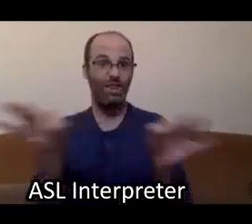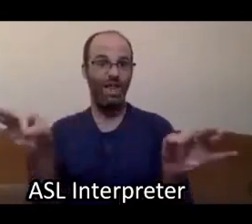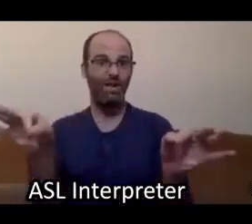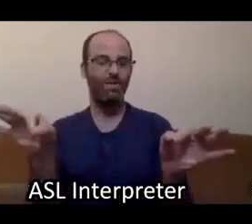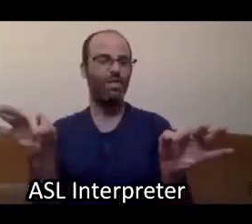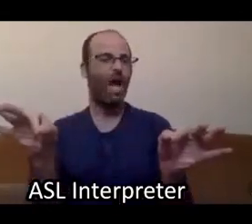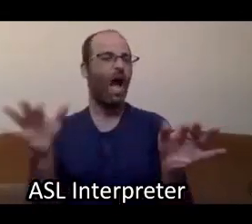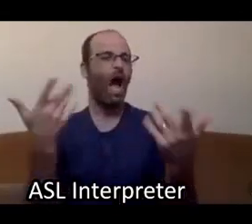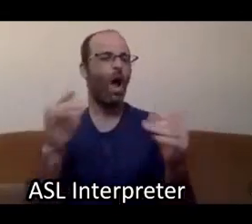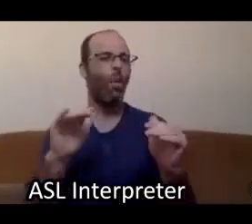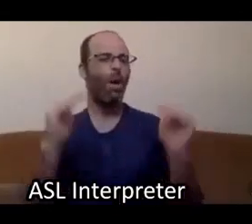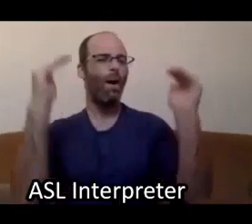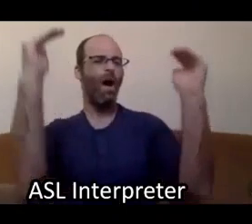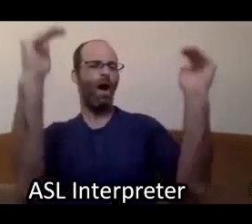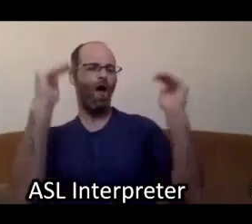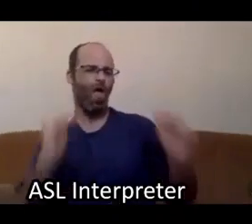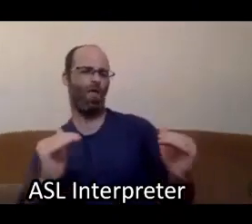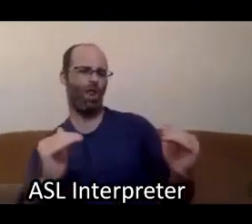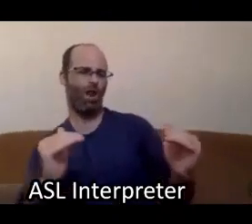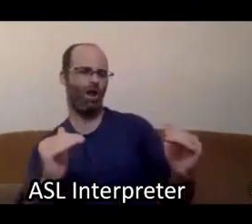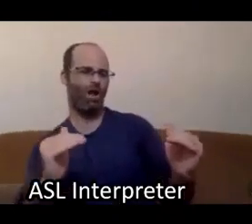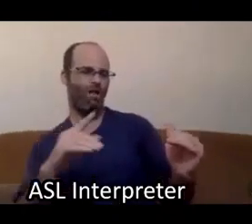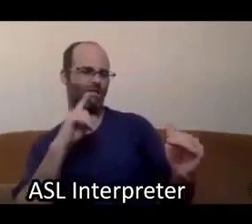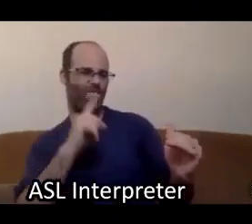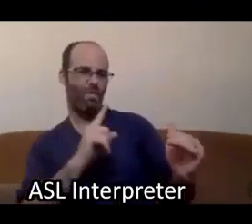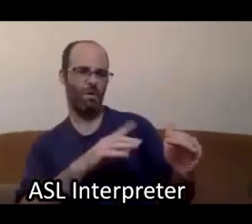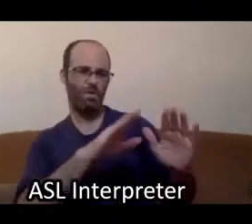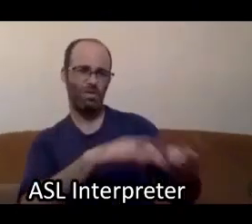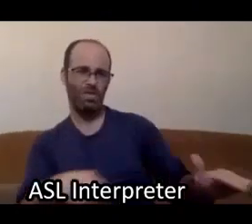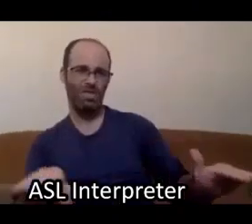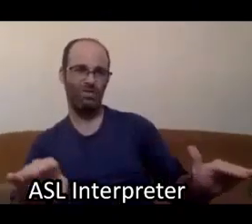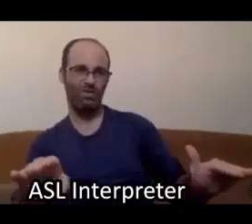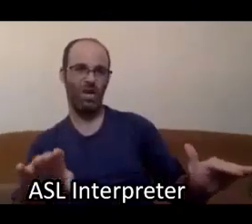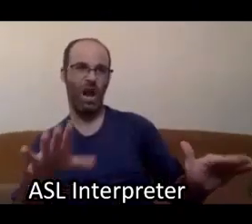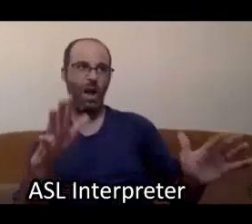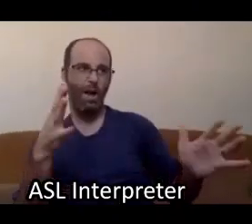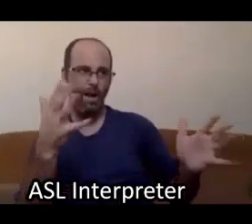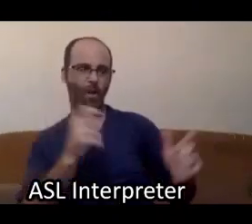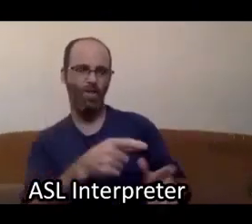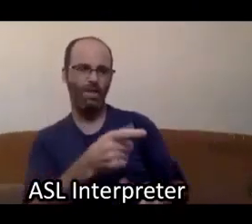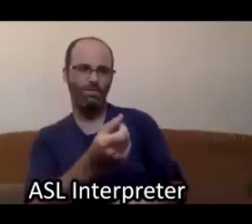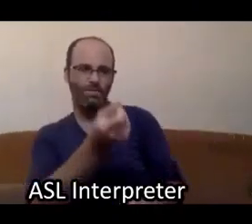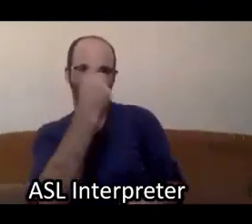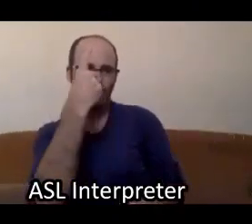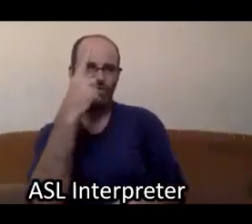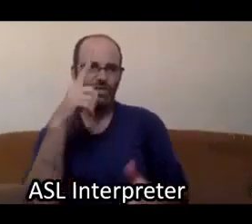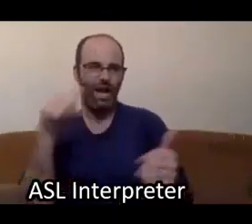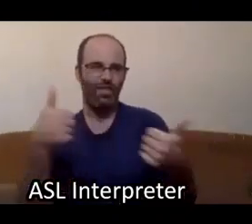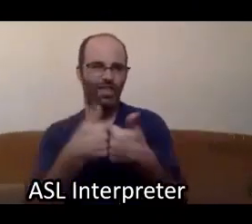children, we're still making it able to run the games from 13 plus.